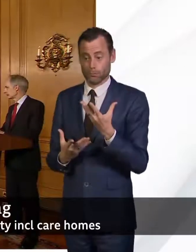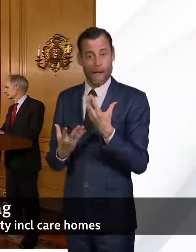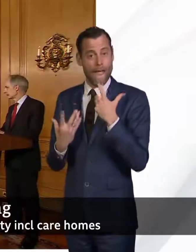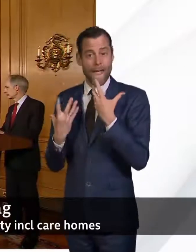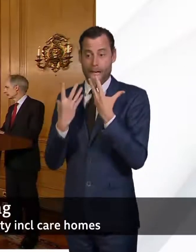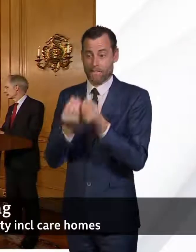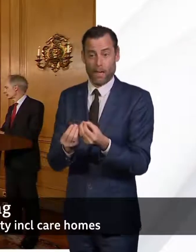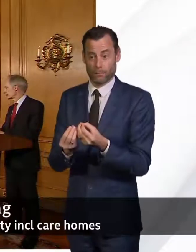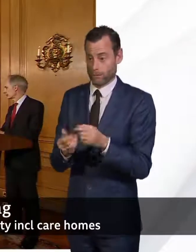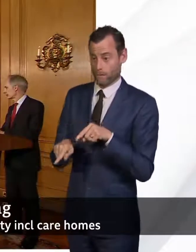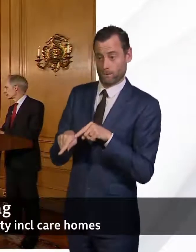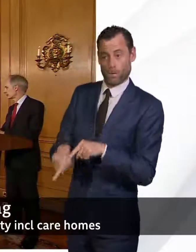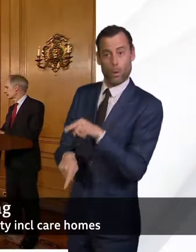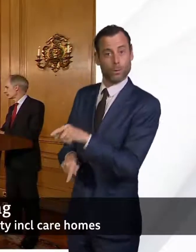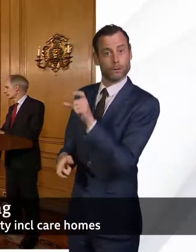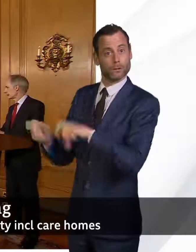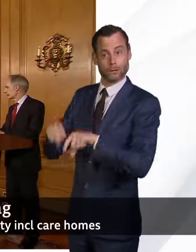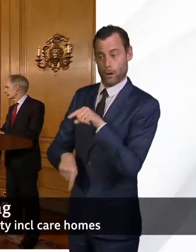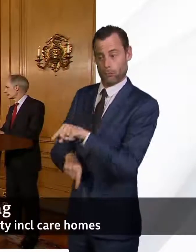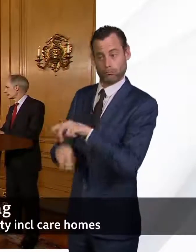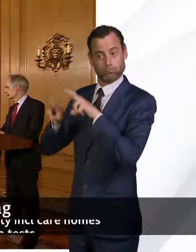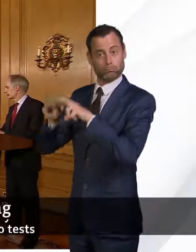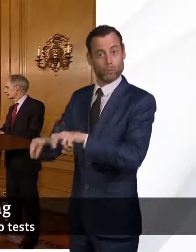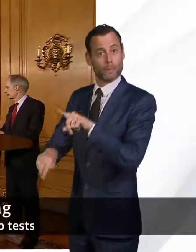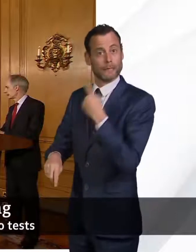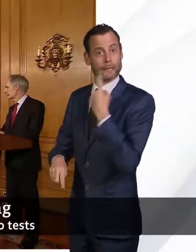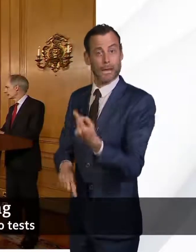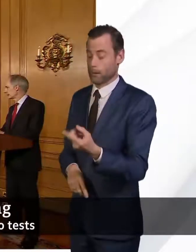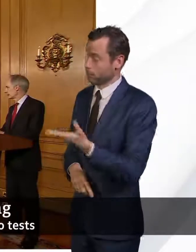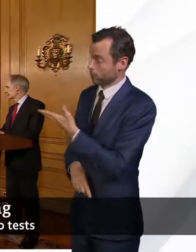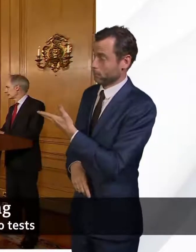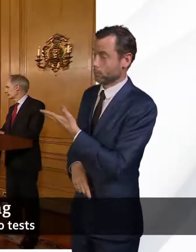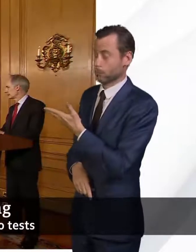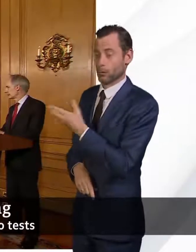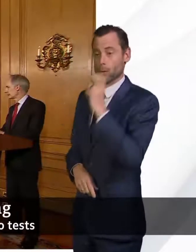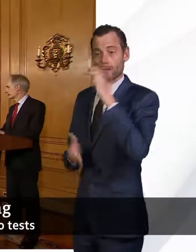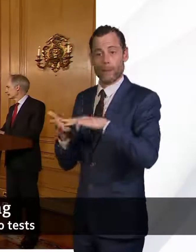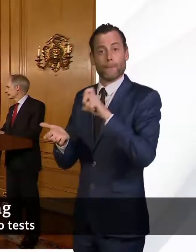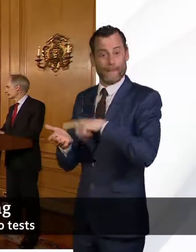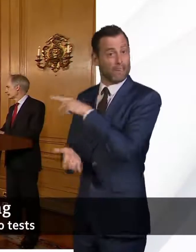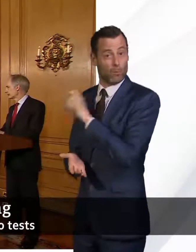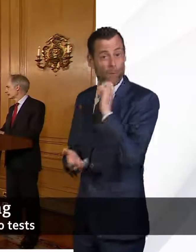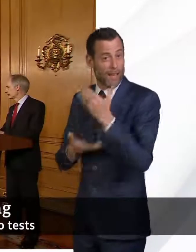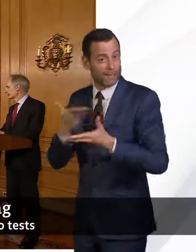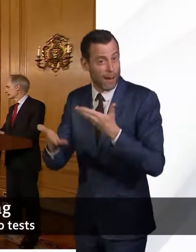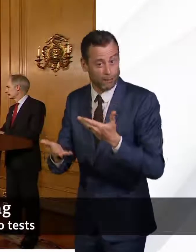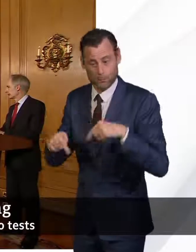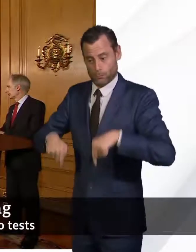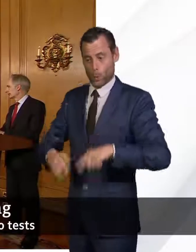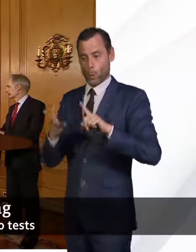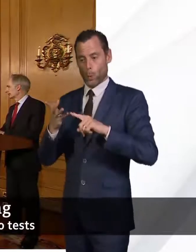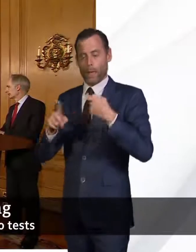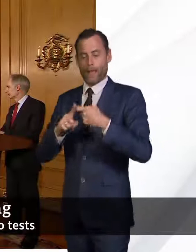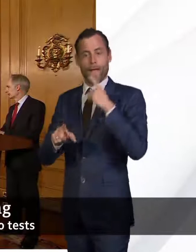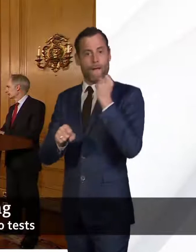government position hasn't changed. Professor McLean will explain the science. The government position, the UK government position,